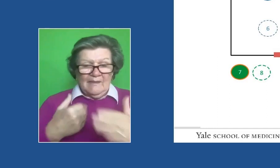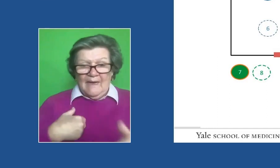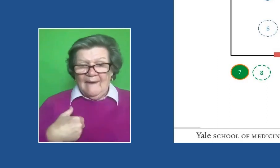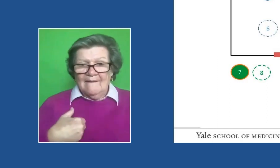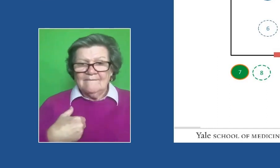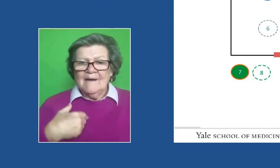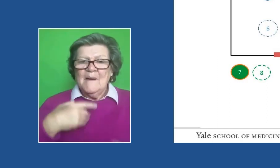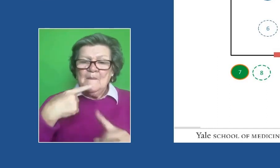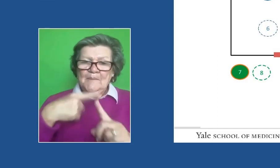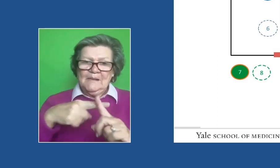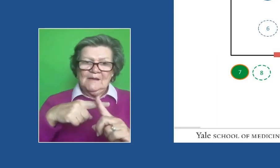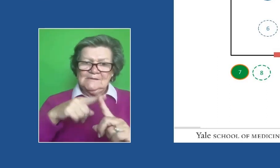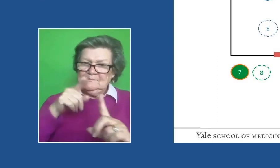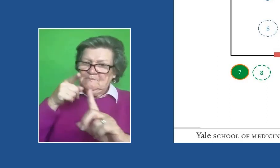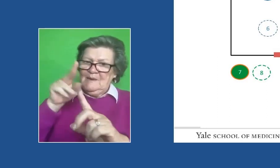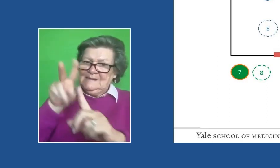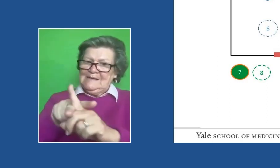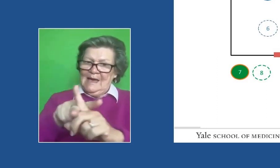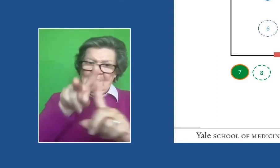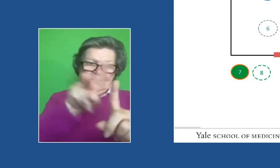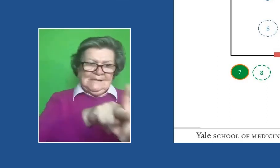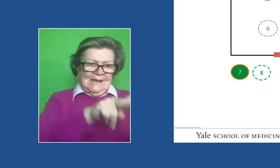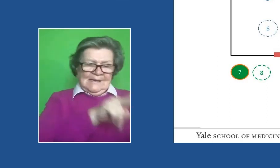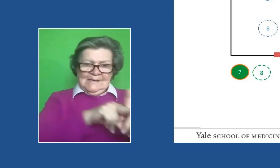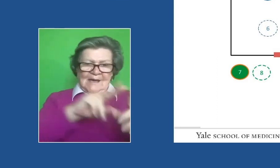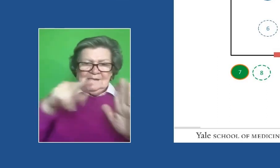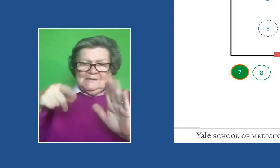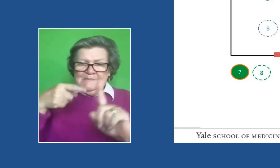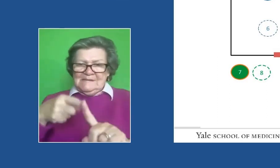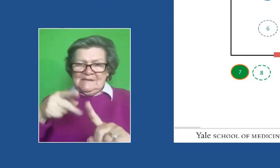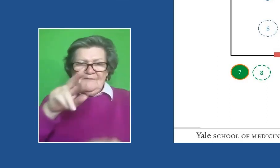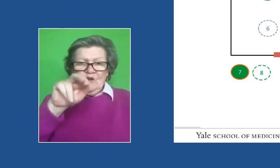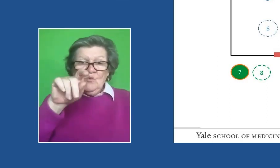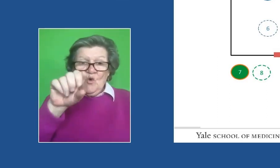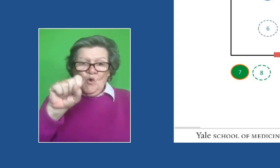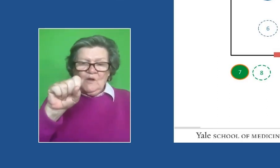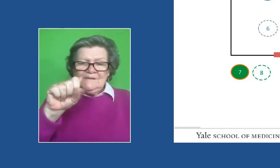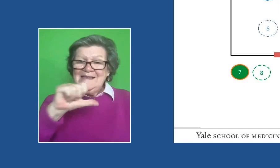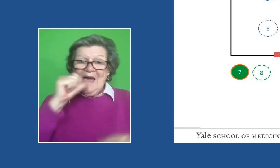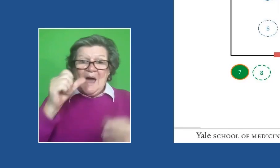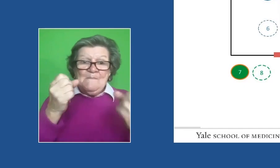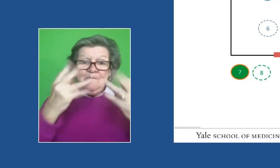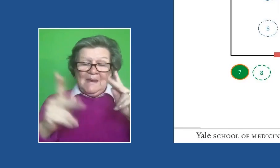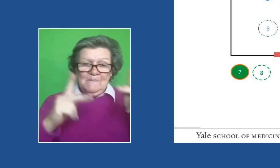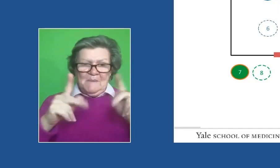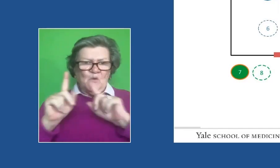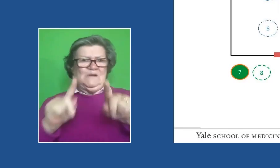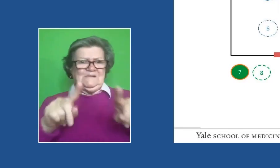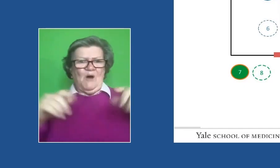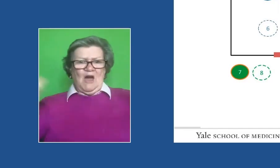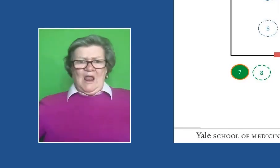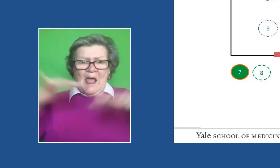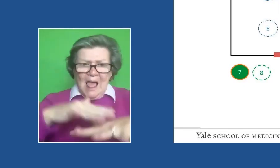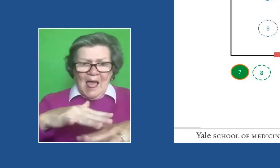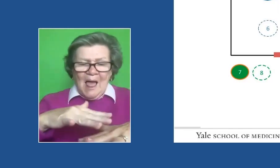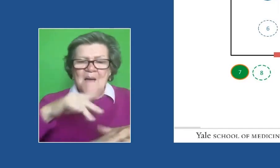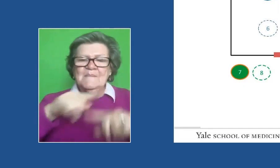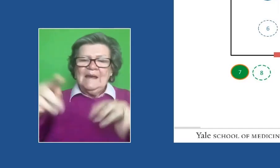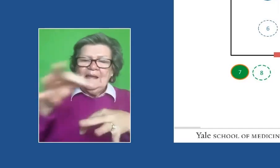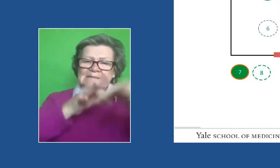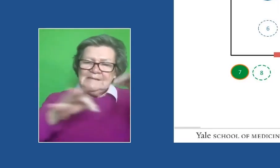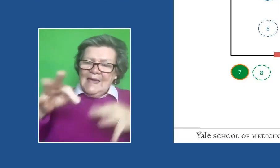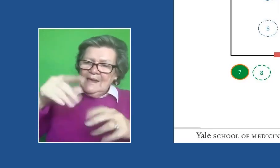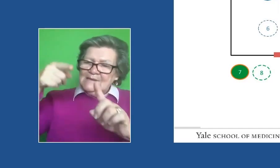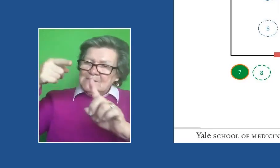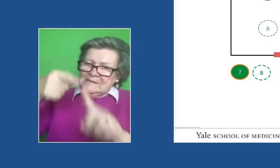roles and positions so that not too many people were responding, and that we had individuals who had specified roles and would talk